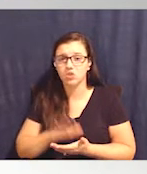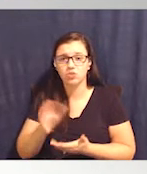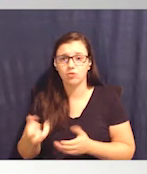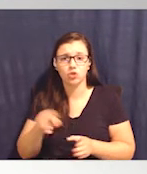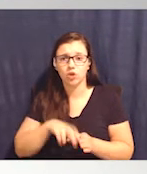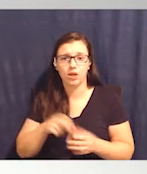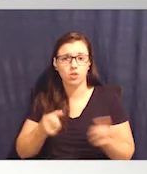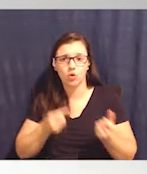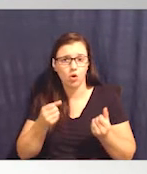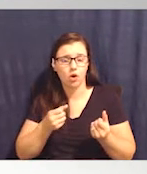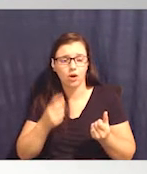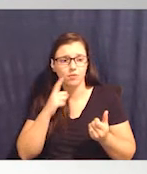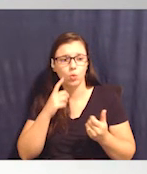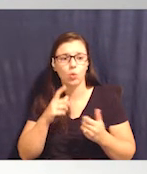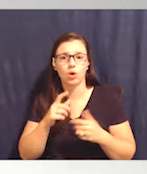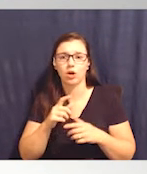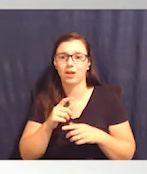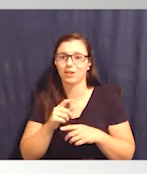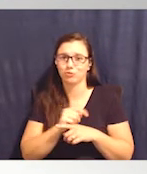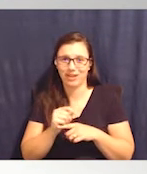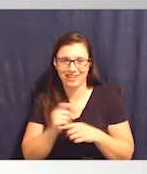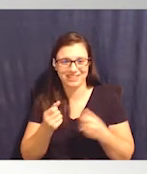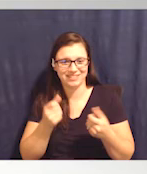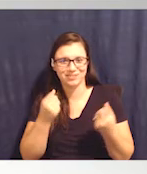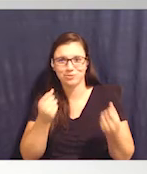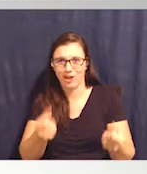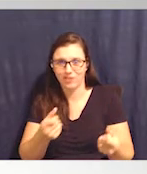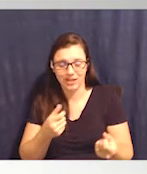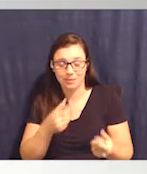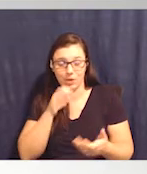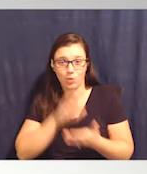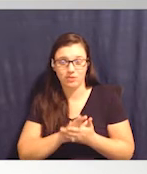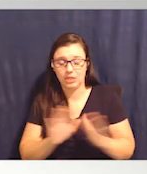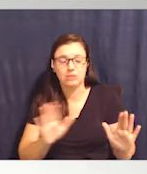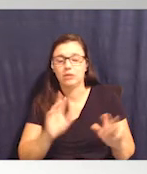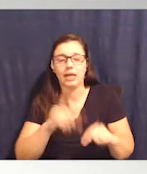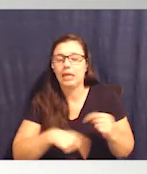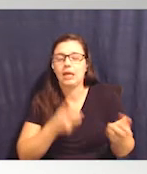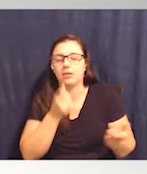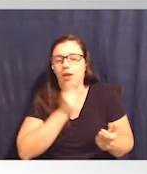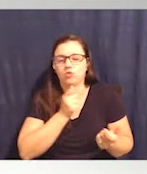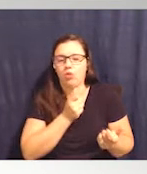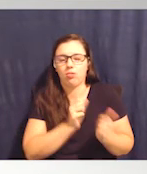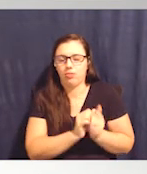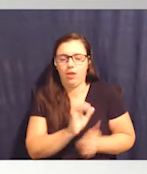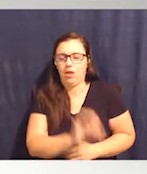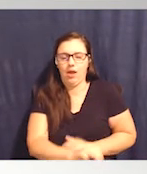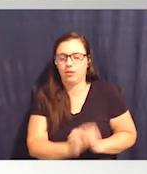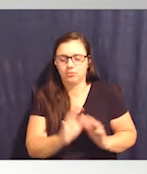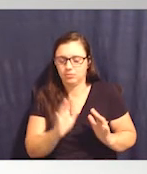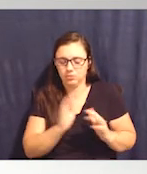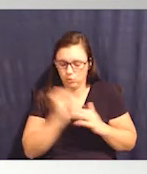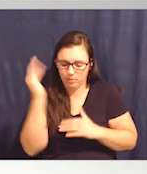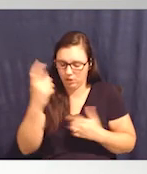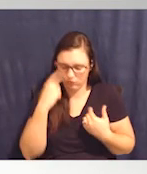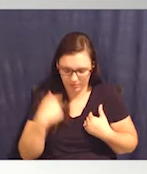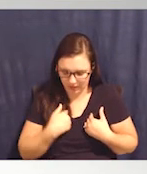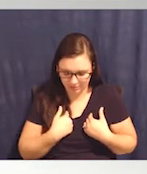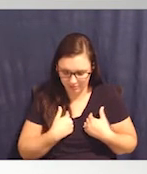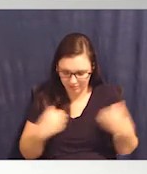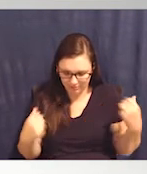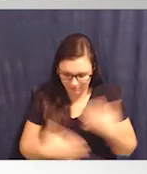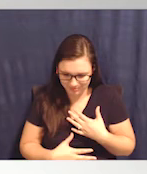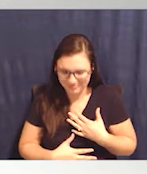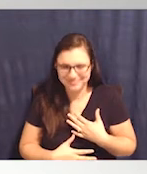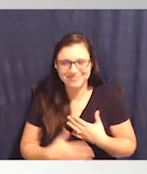just can't handle the teaching to drive. It's just too much for me, okay? Balance. Find